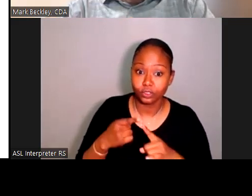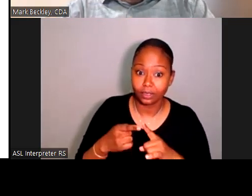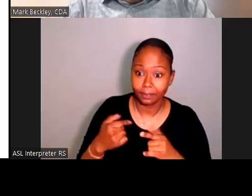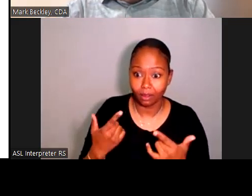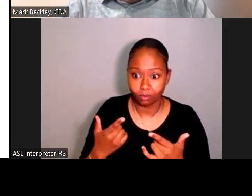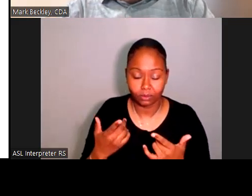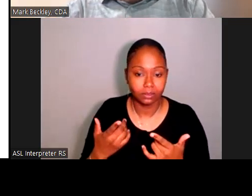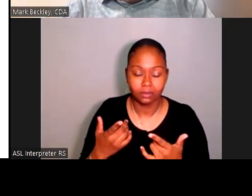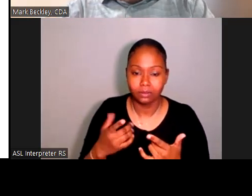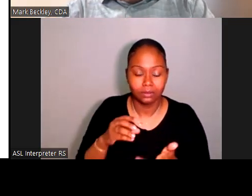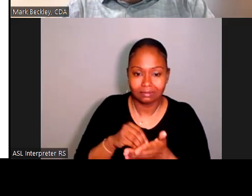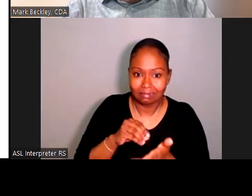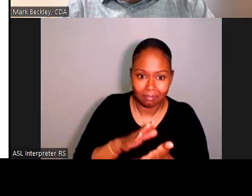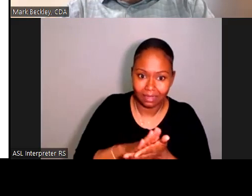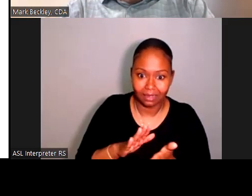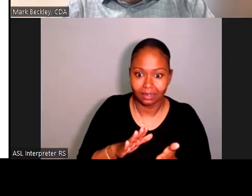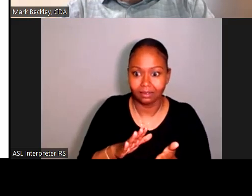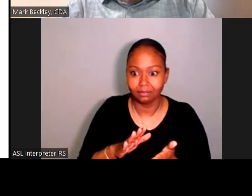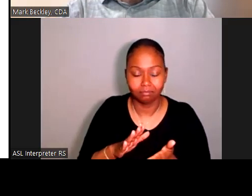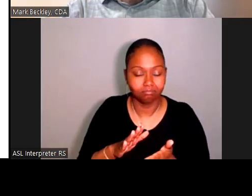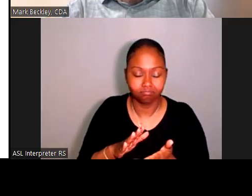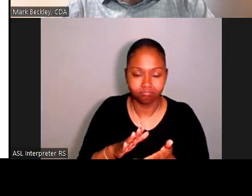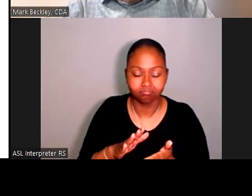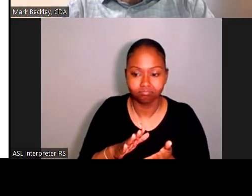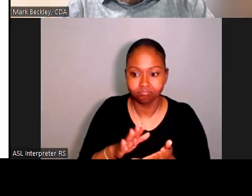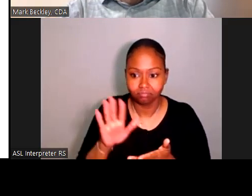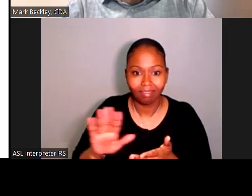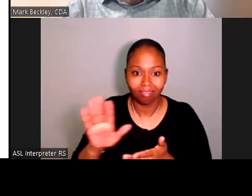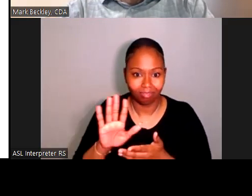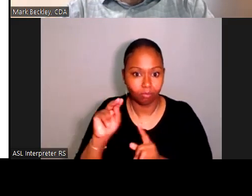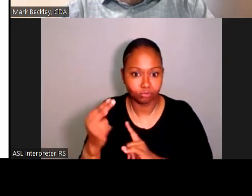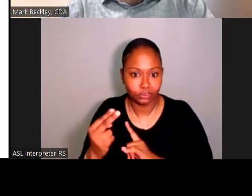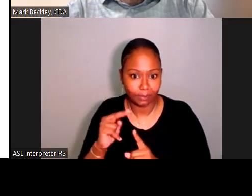good middle ground or opportunities there.